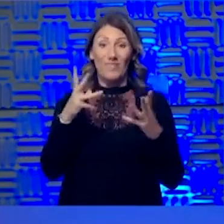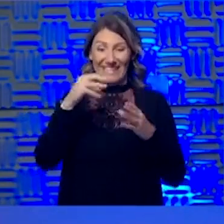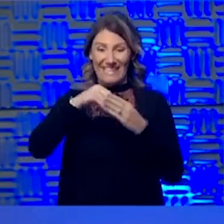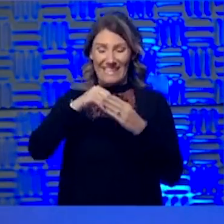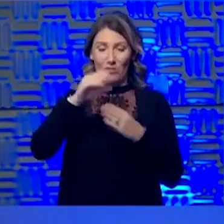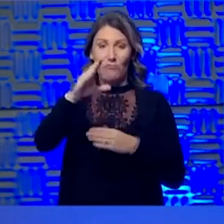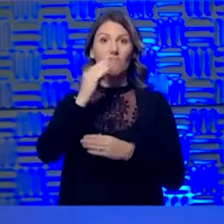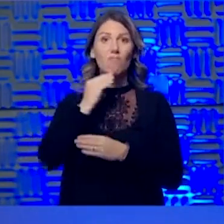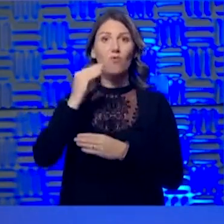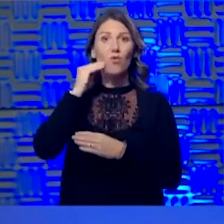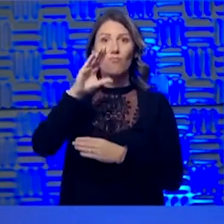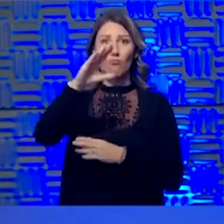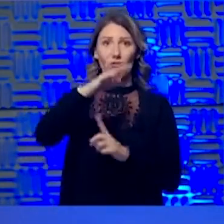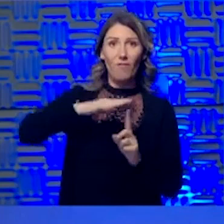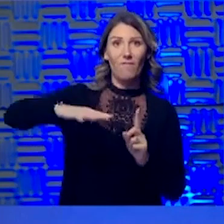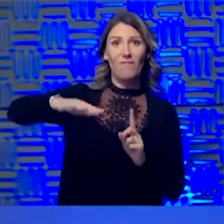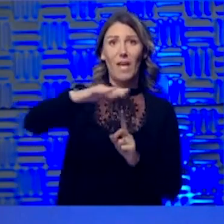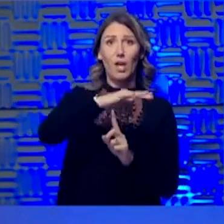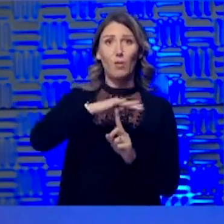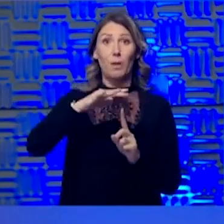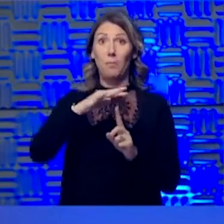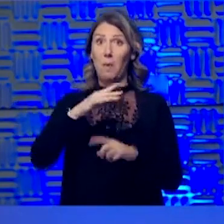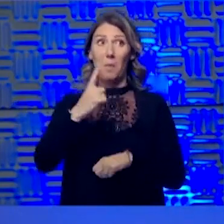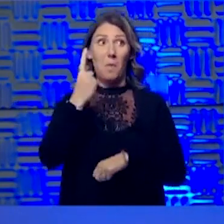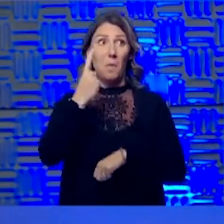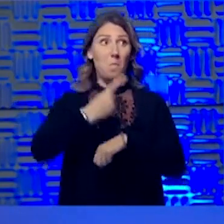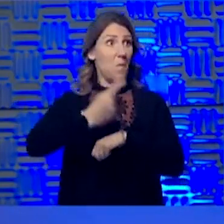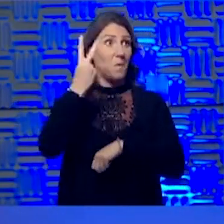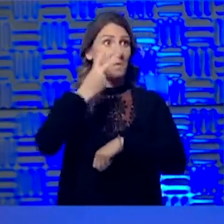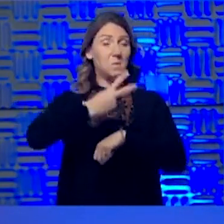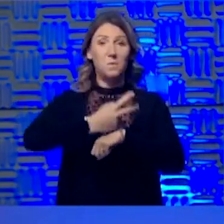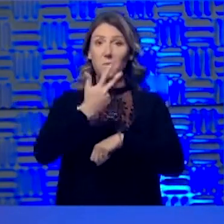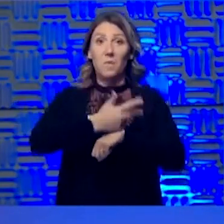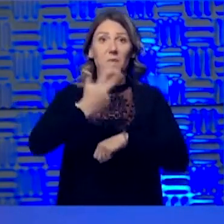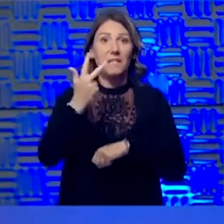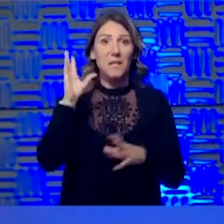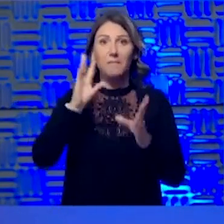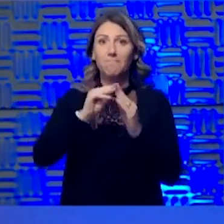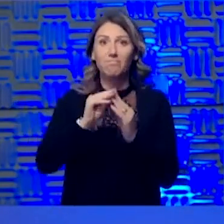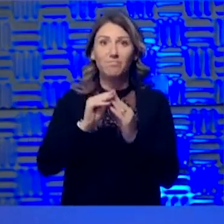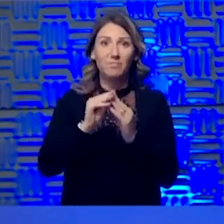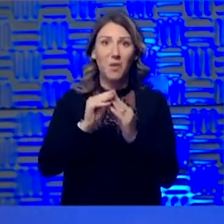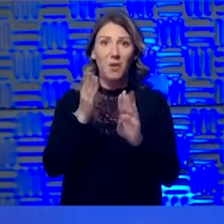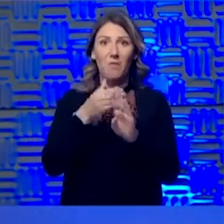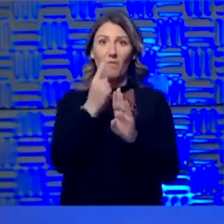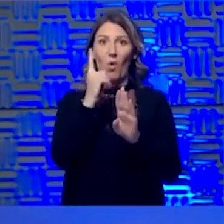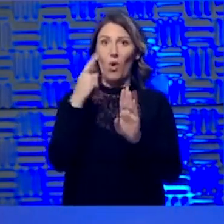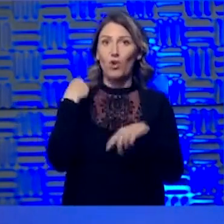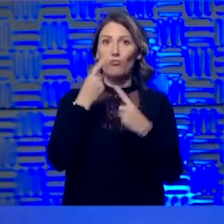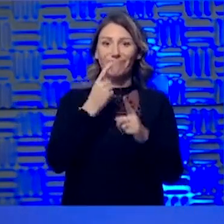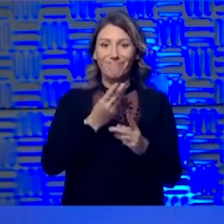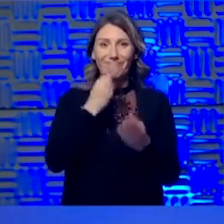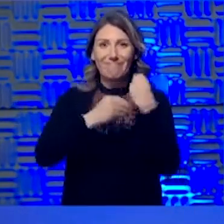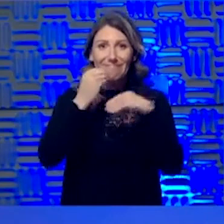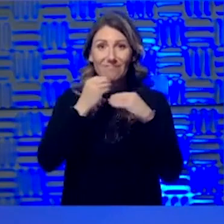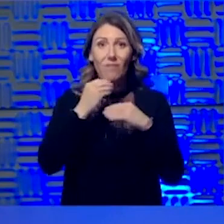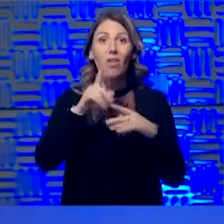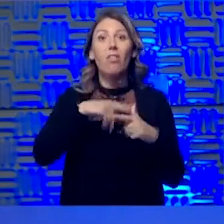environment for 1 or 2 or 3 days, probably before even starting to getting to those, eat those. By that time, the